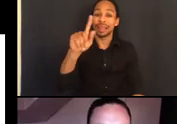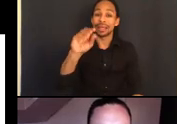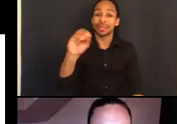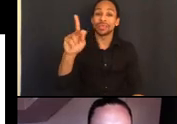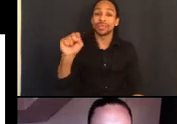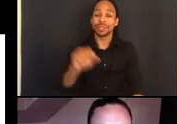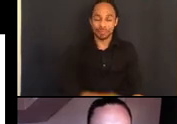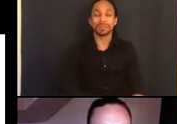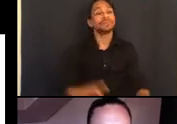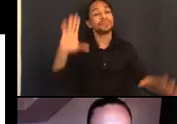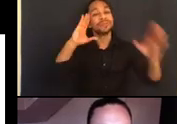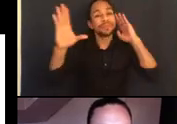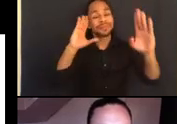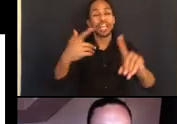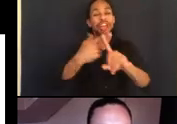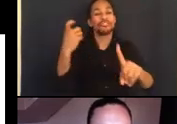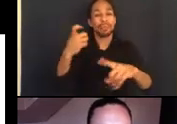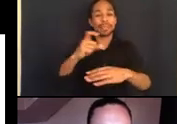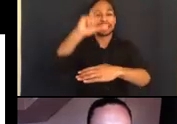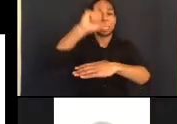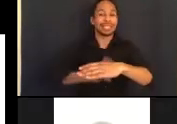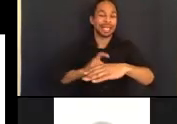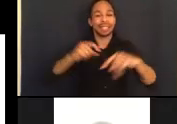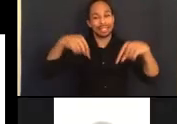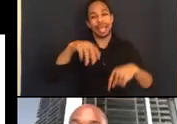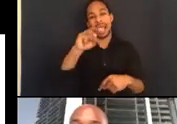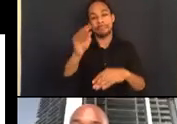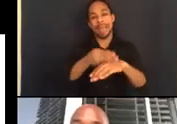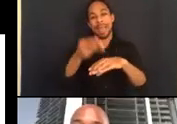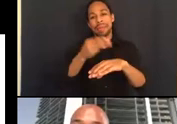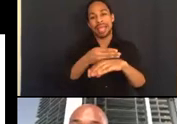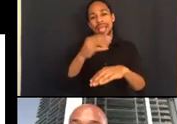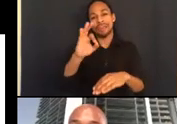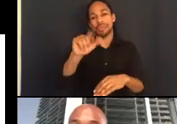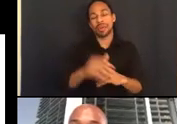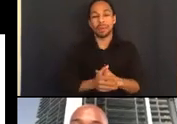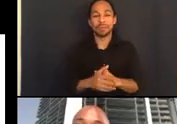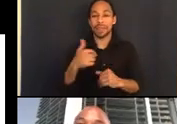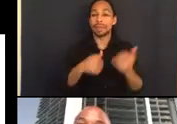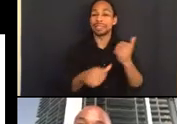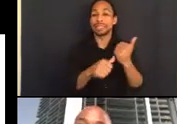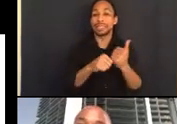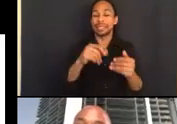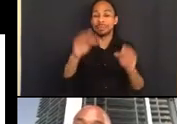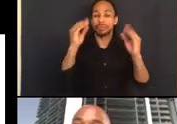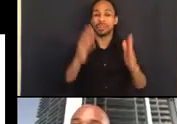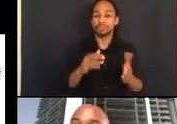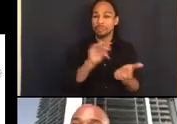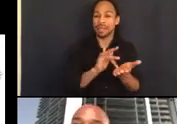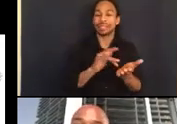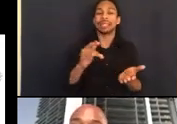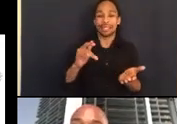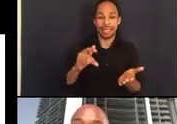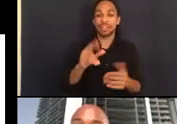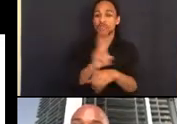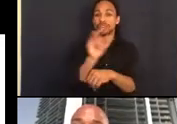everyone. Greetings from Sunset here in Miami, Florida. I'm assistant professor of medicine at the University of Miami. I work at our public hospital, which